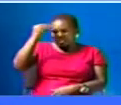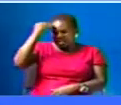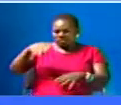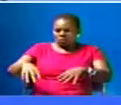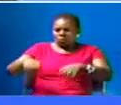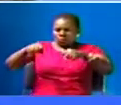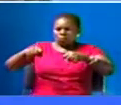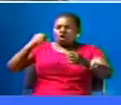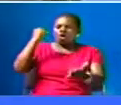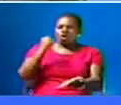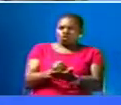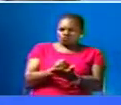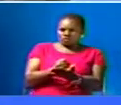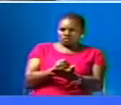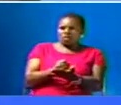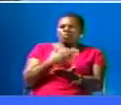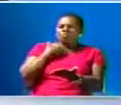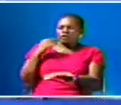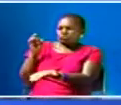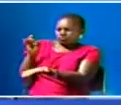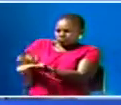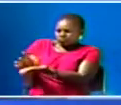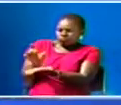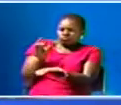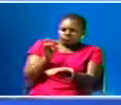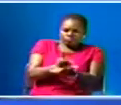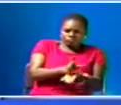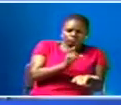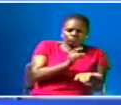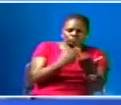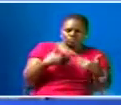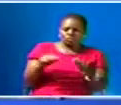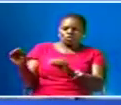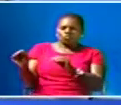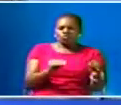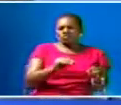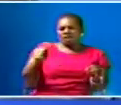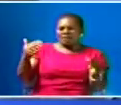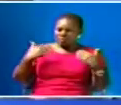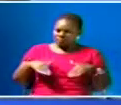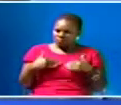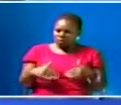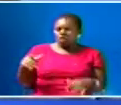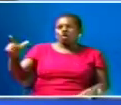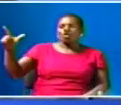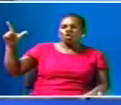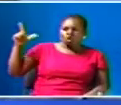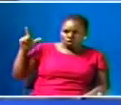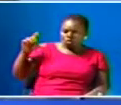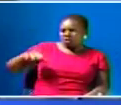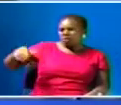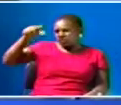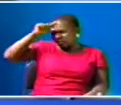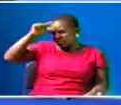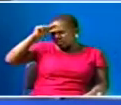over and tries to want to sack others, tried to transfer others. And the law, the County